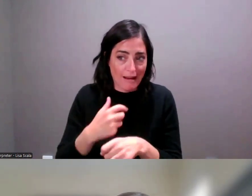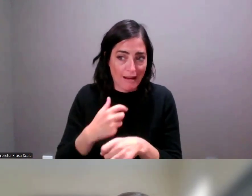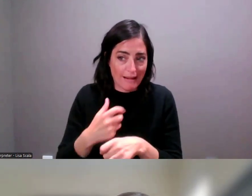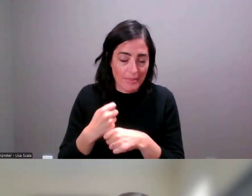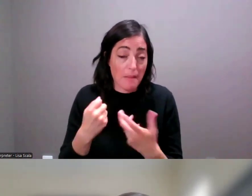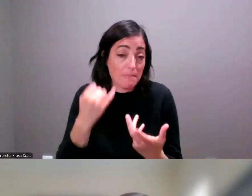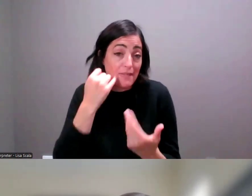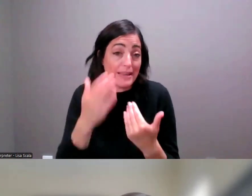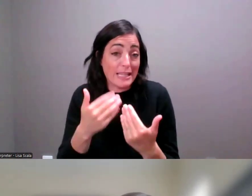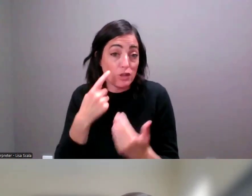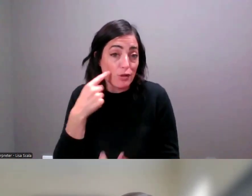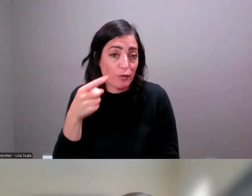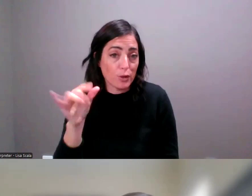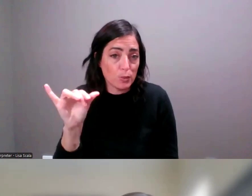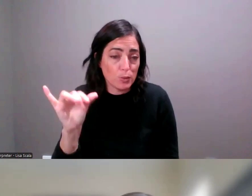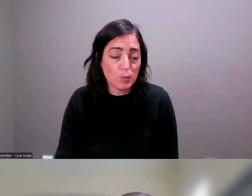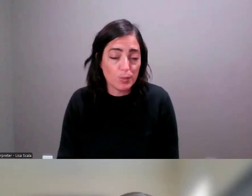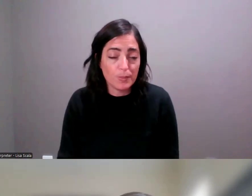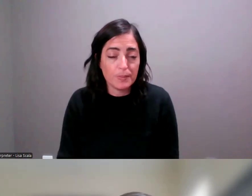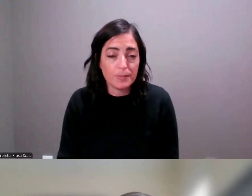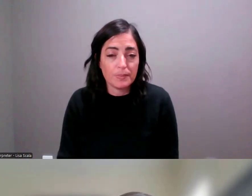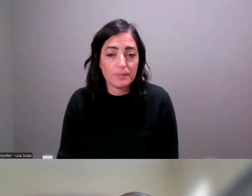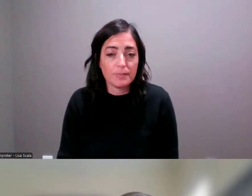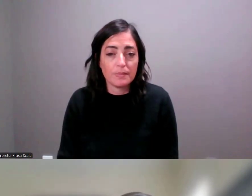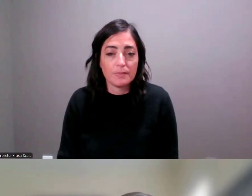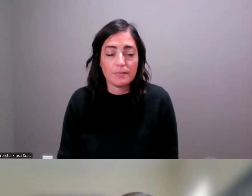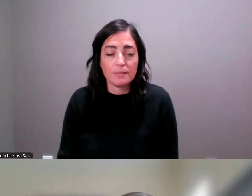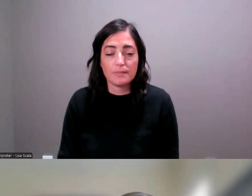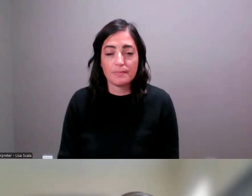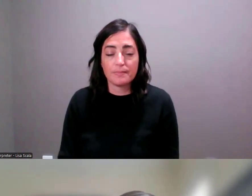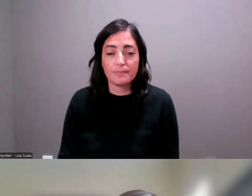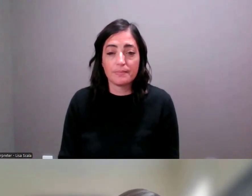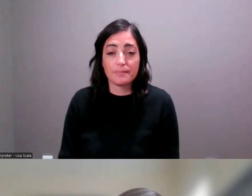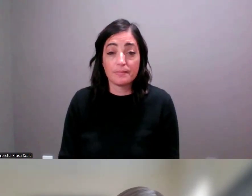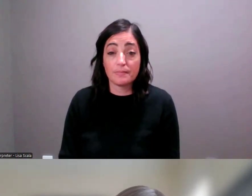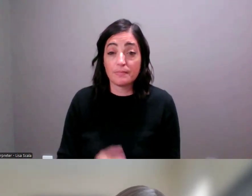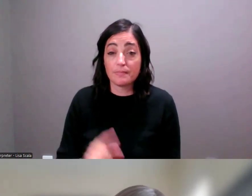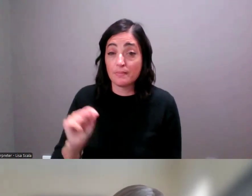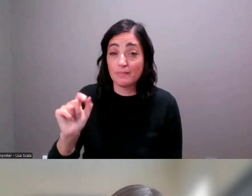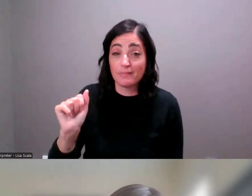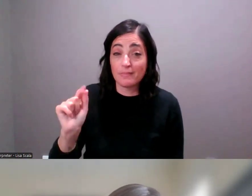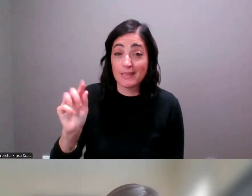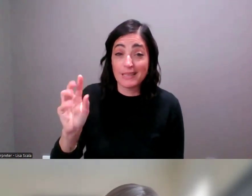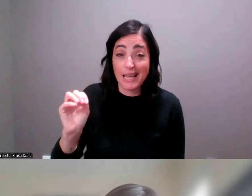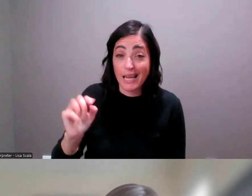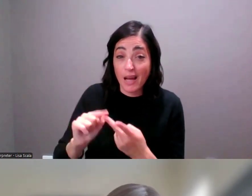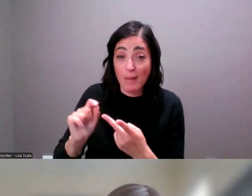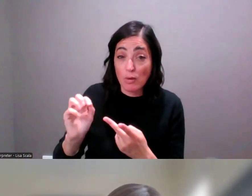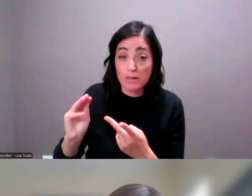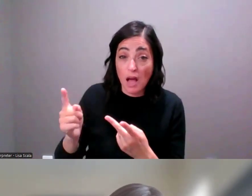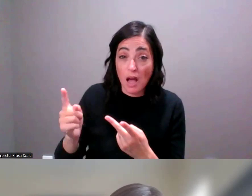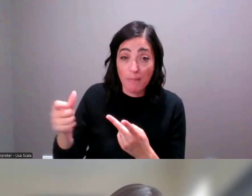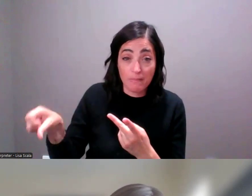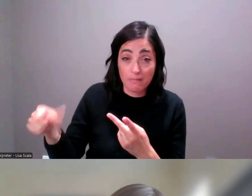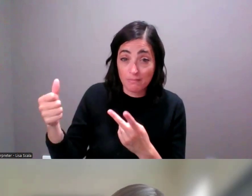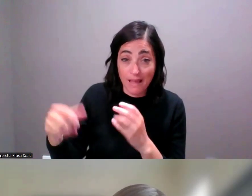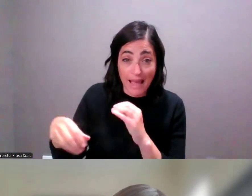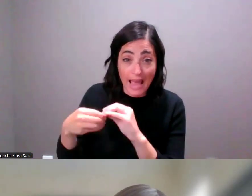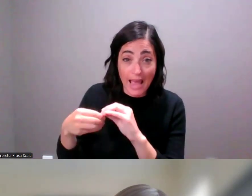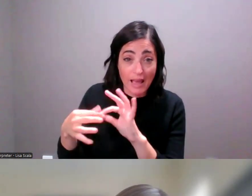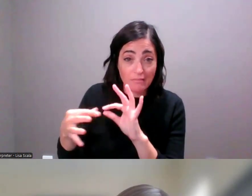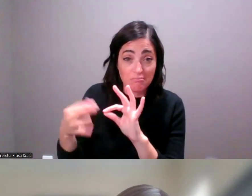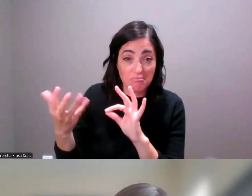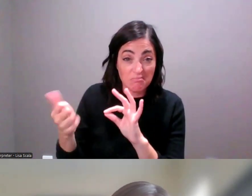that's easier for you as well. I'm not sure if Tatum or Tom or anyone else has